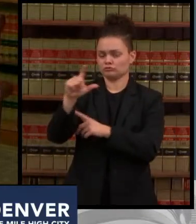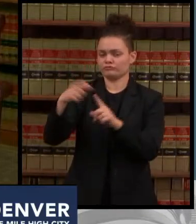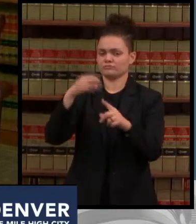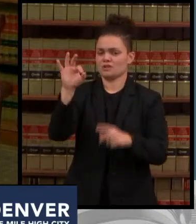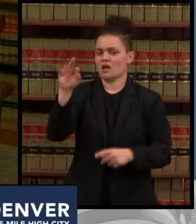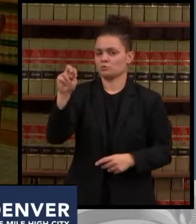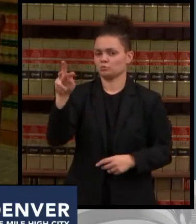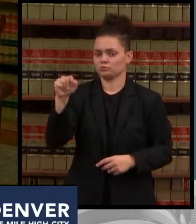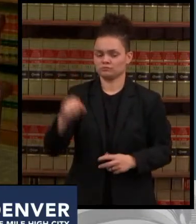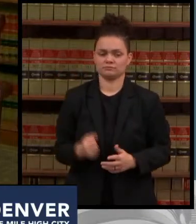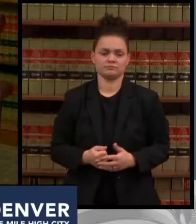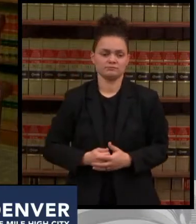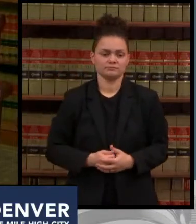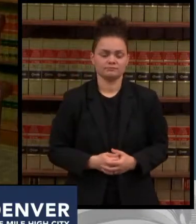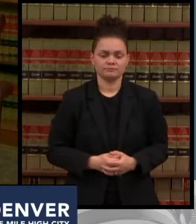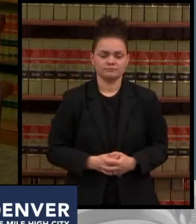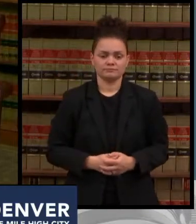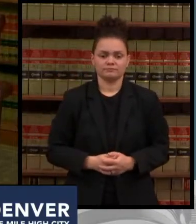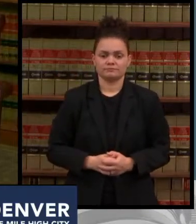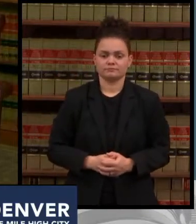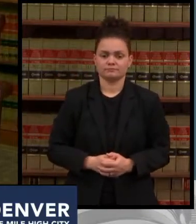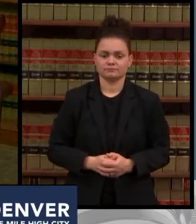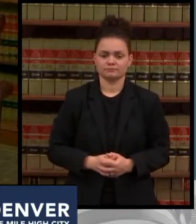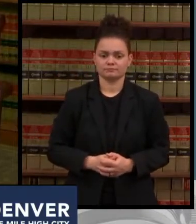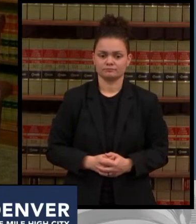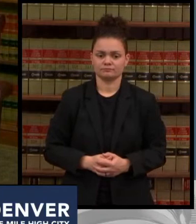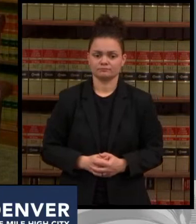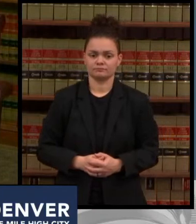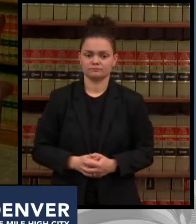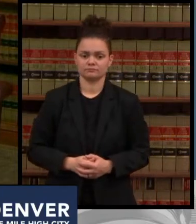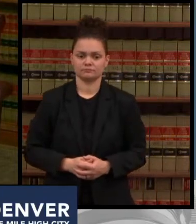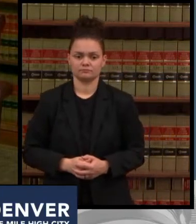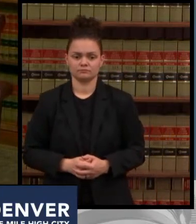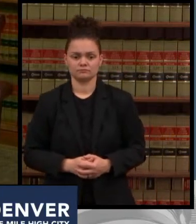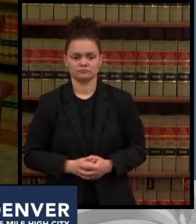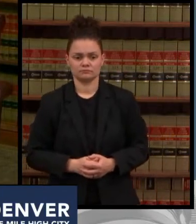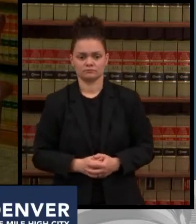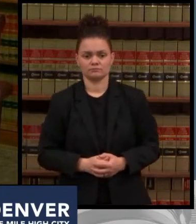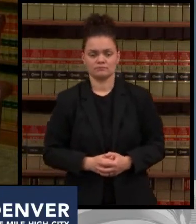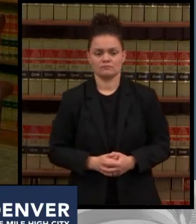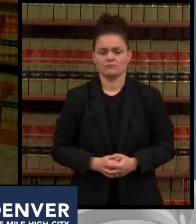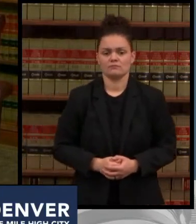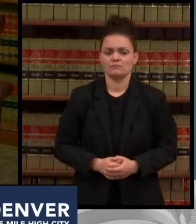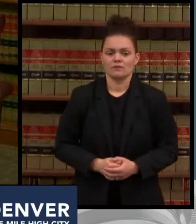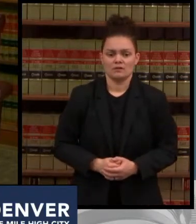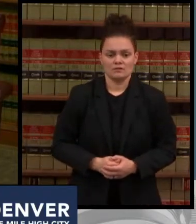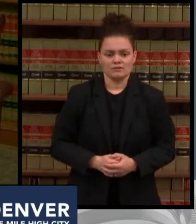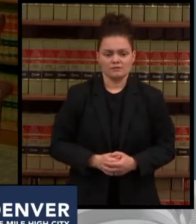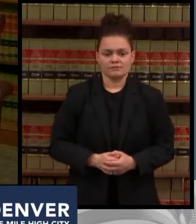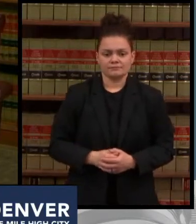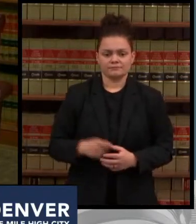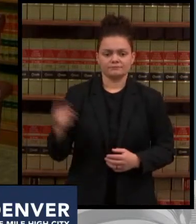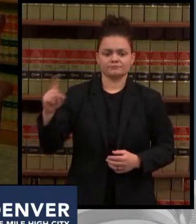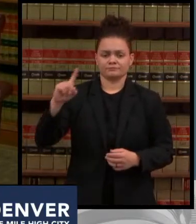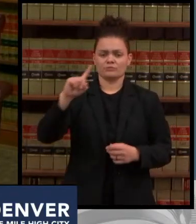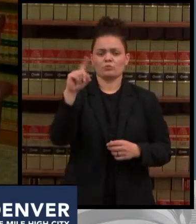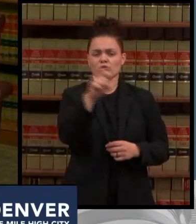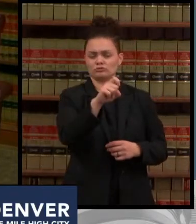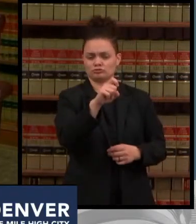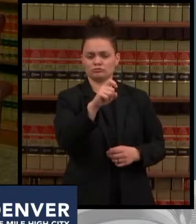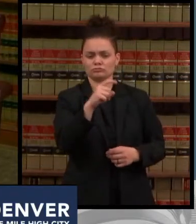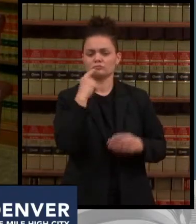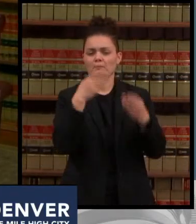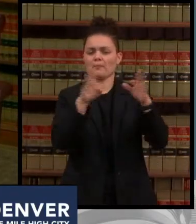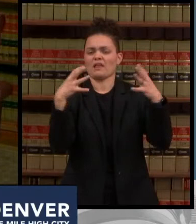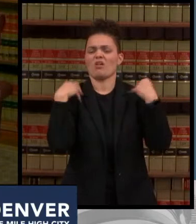I have kind of a question for the public health directors along the lines of what you've just been talking about, and then if I can circle back with a question for the mayor. But for the public health directors,